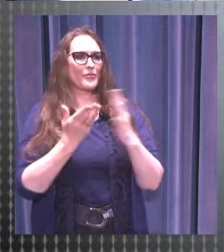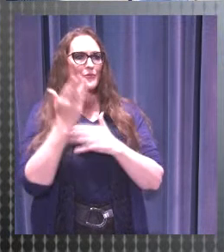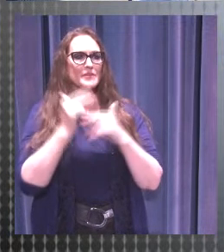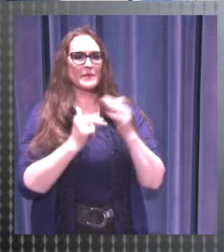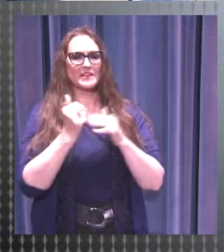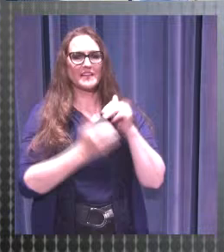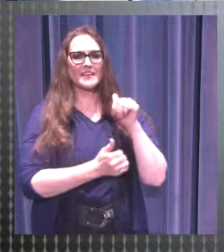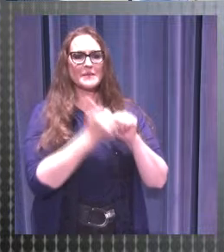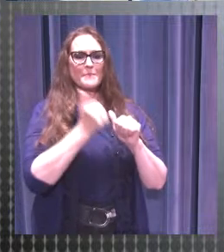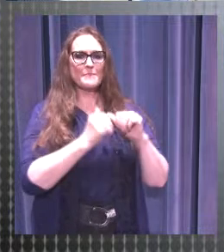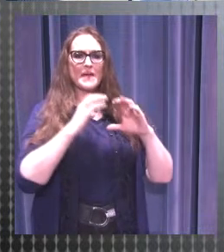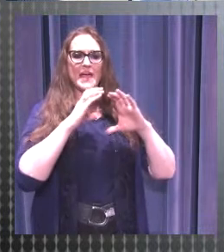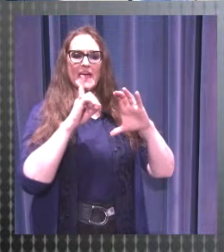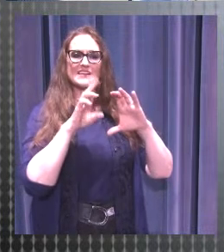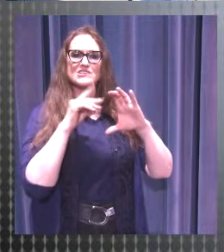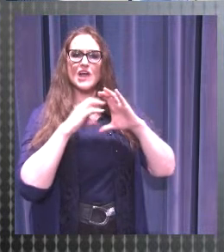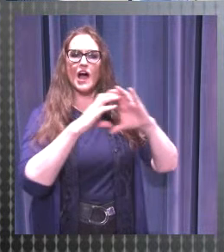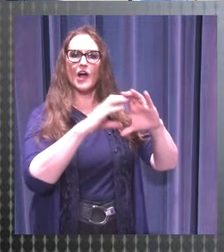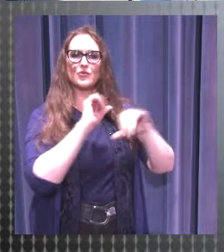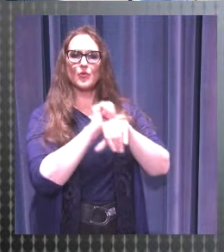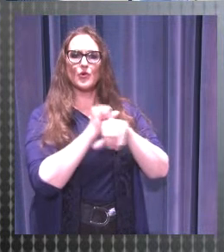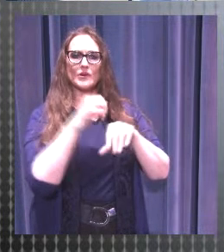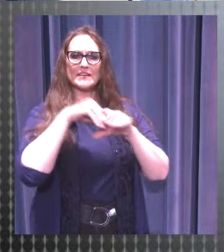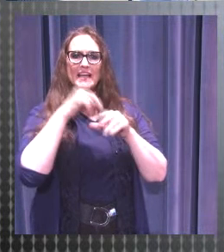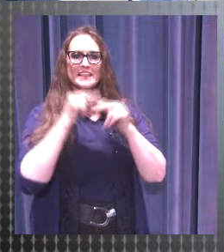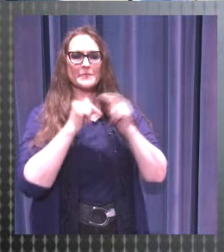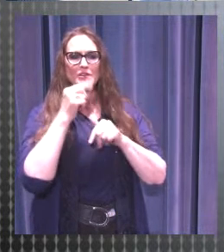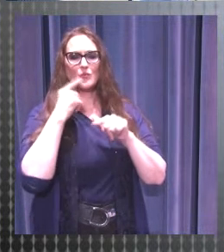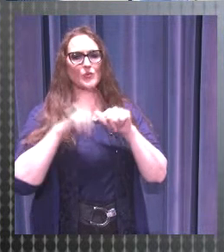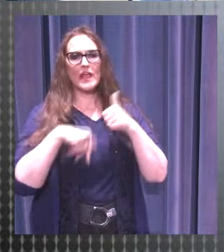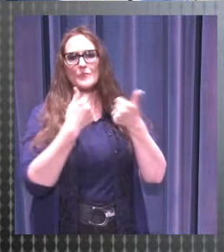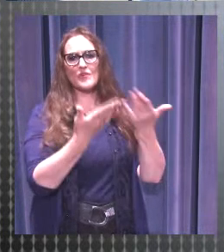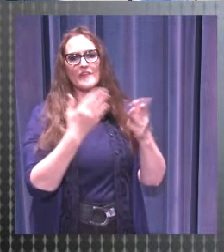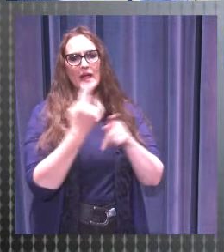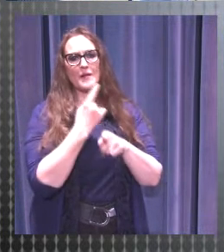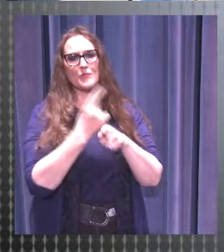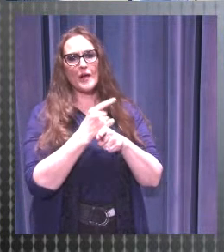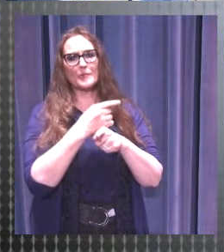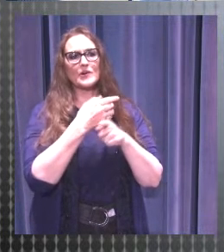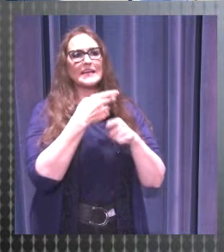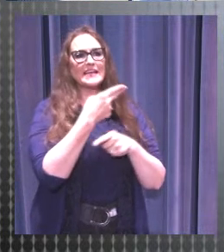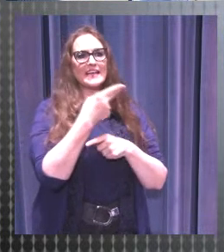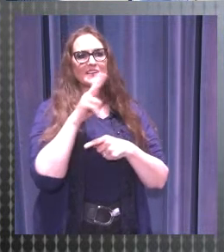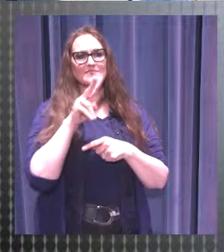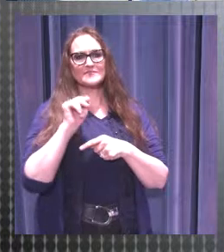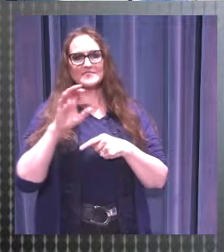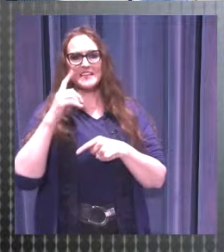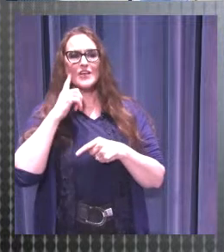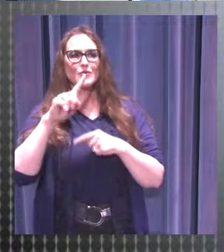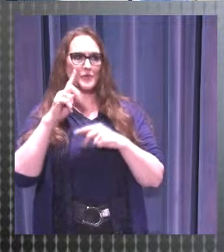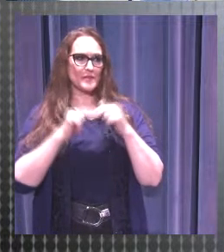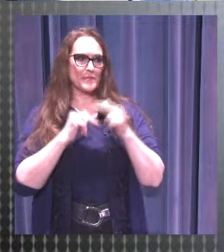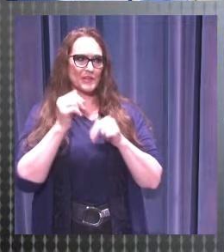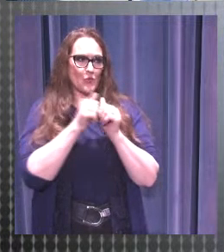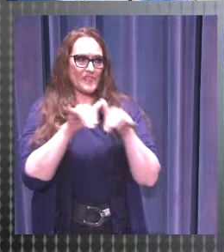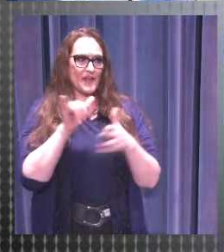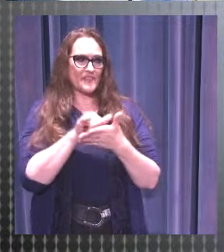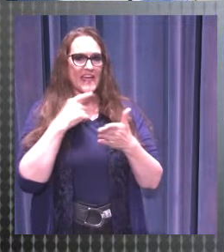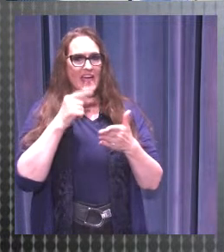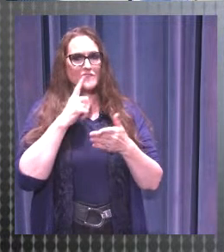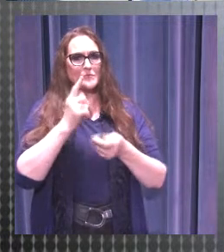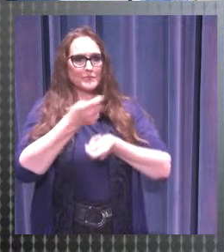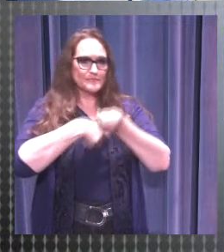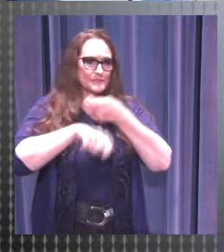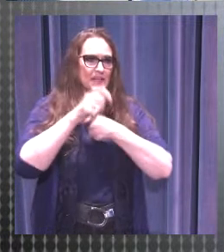building. We're unable to supply proper heating and cooling to the building without that. This has to be replaced with modern ductwork